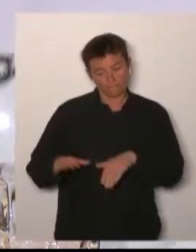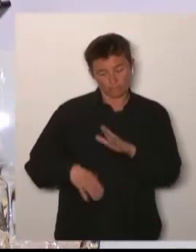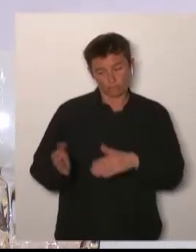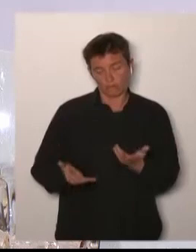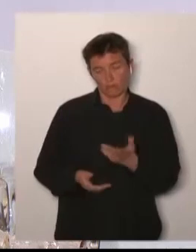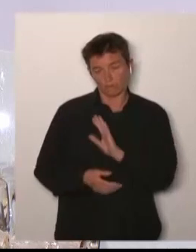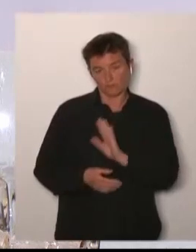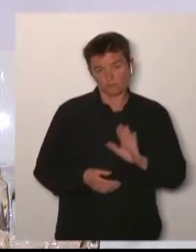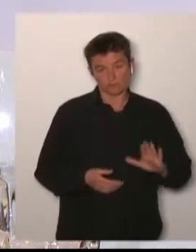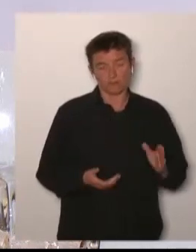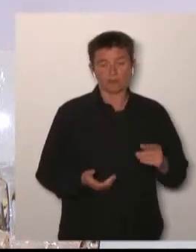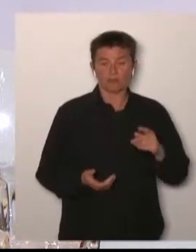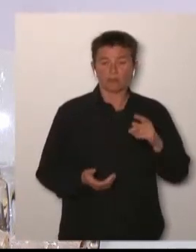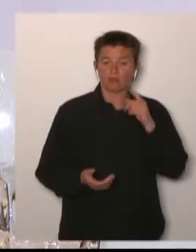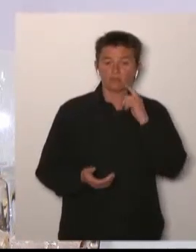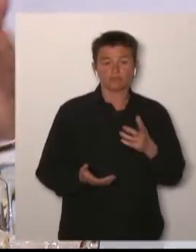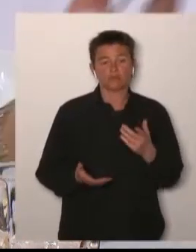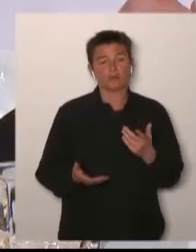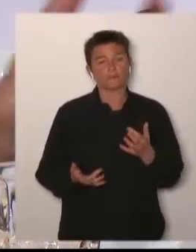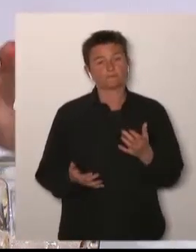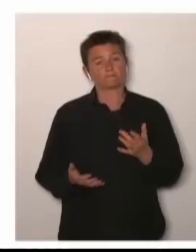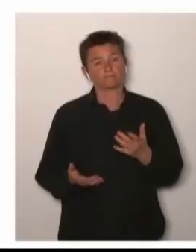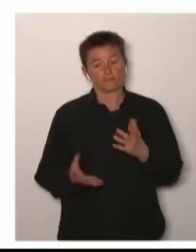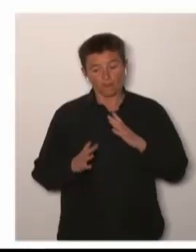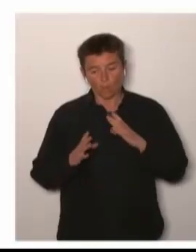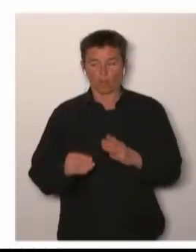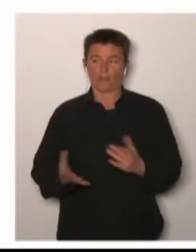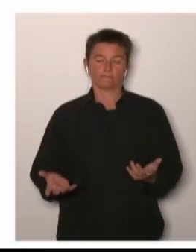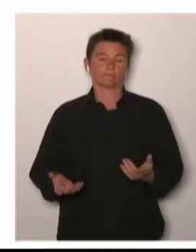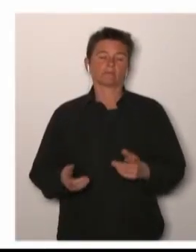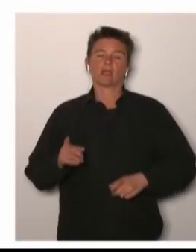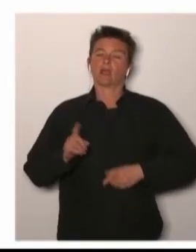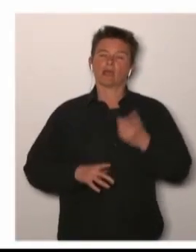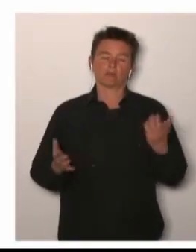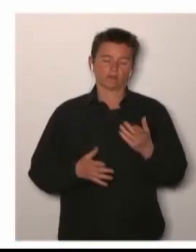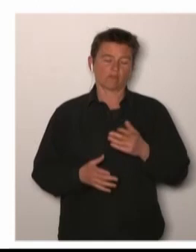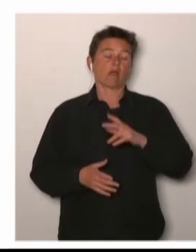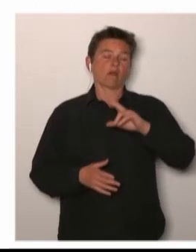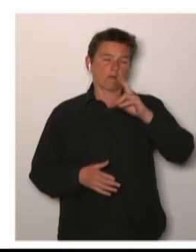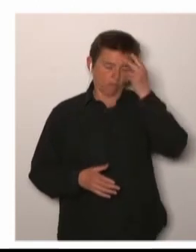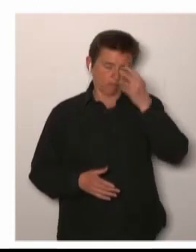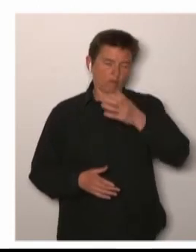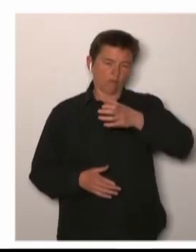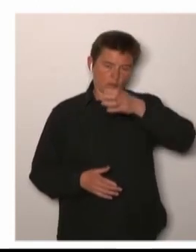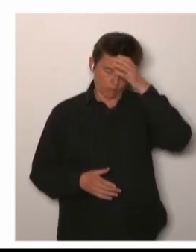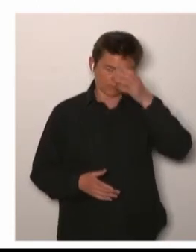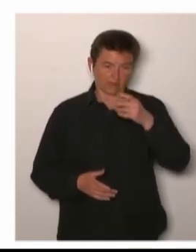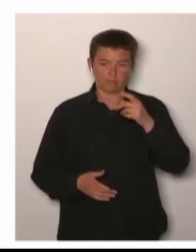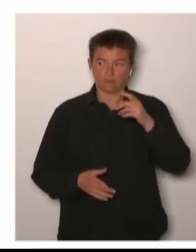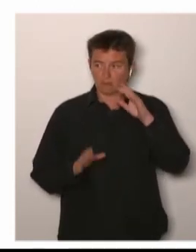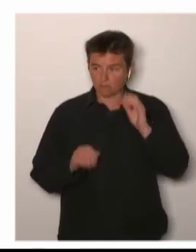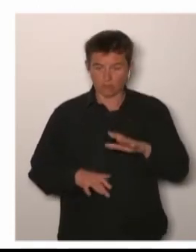But the most important thing is to understand the concept and where we're coming from in terms of complementarity of actions, governance and